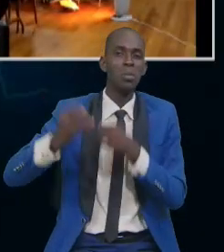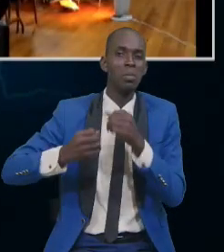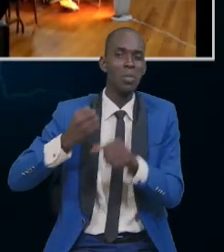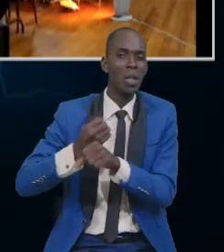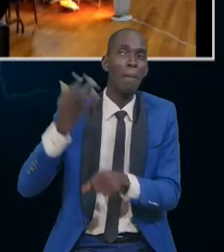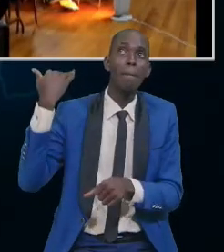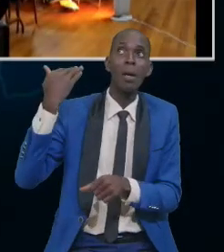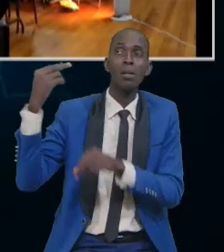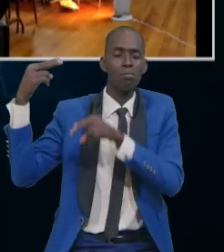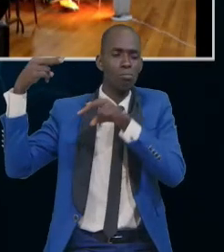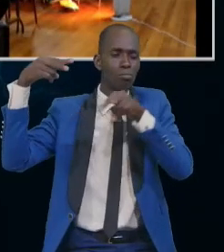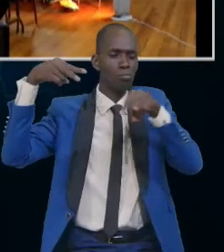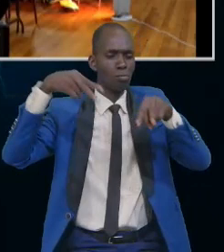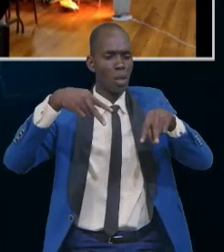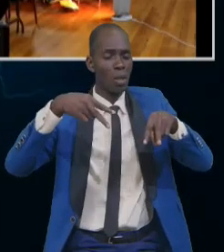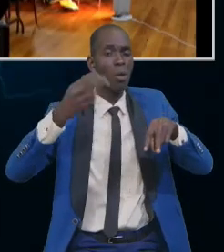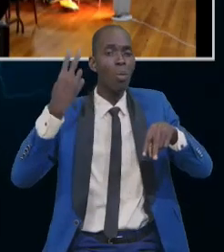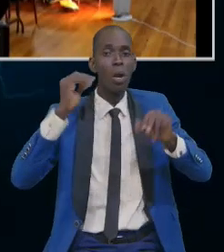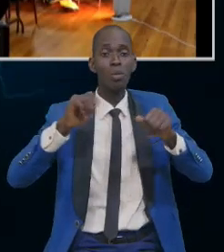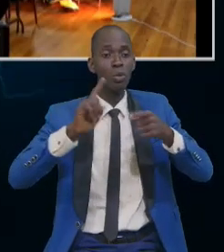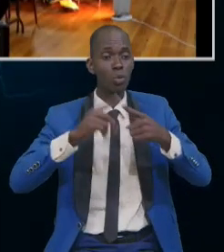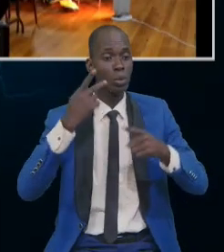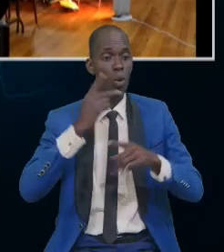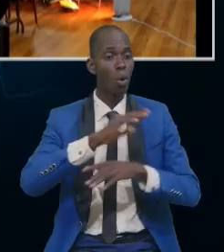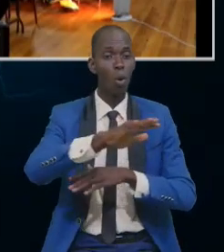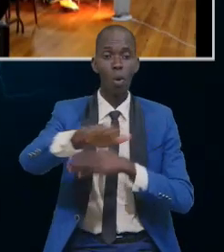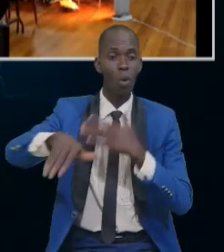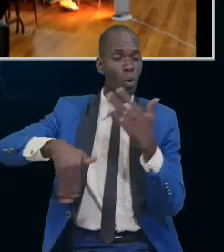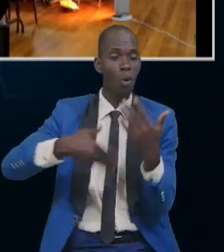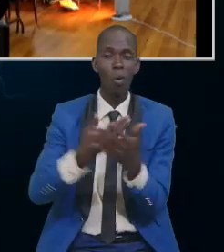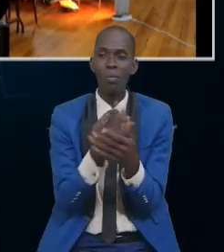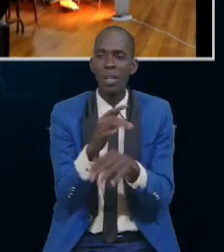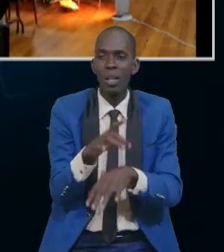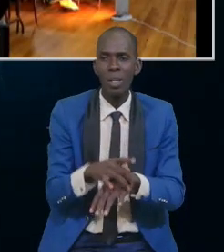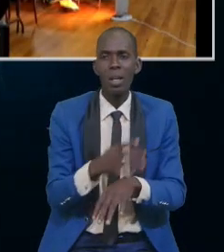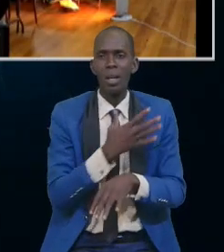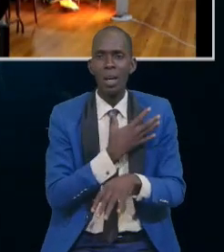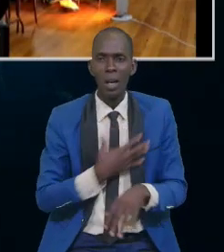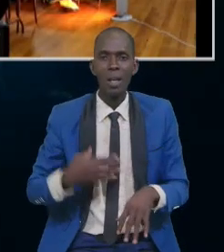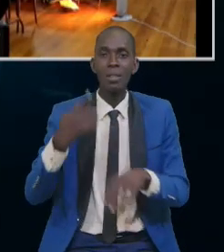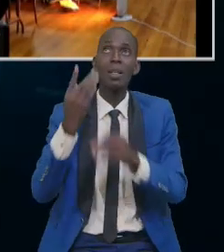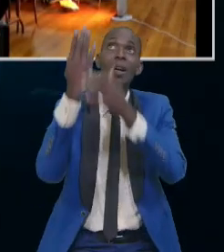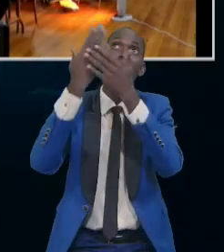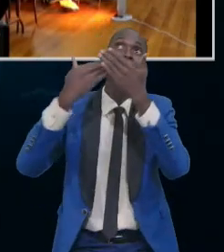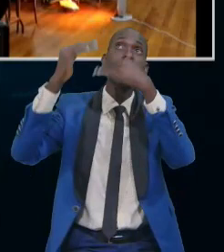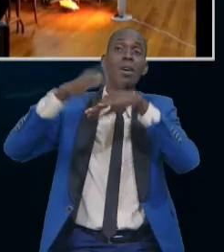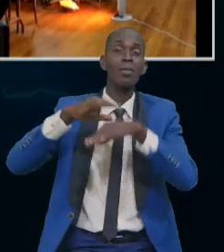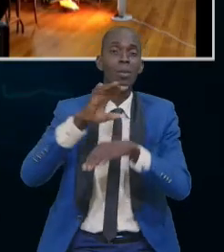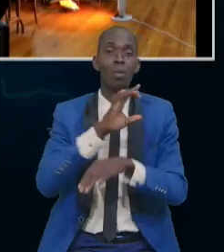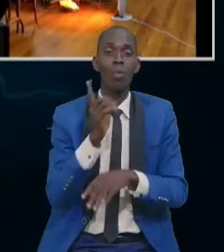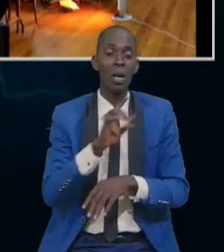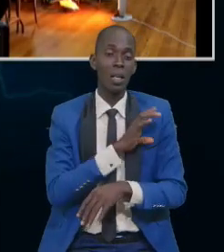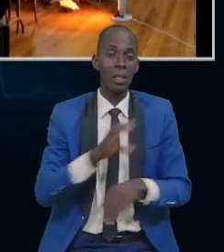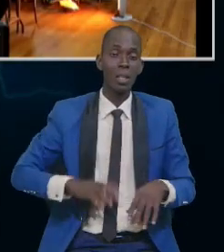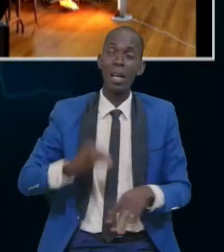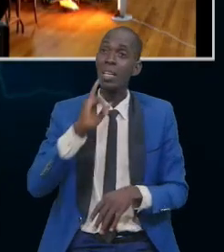down and were able to see the whole earth. And the heaven where Christ has gone is much